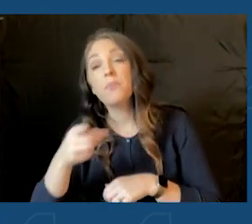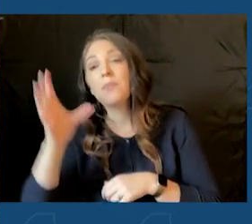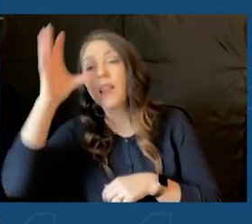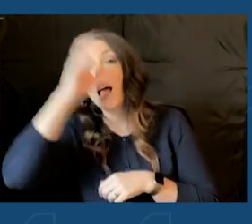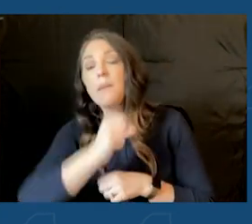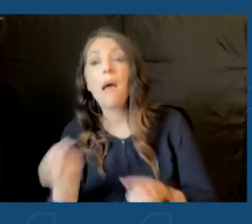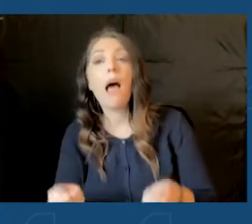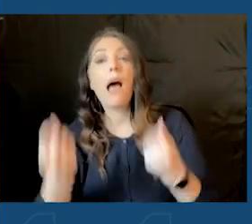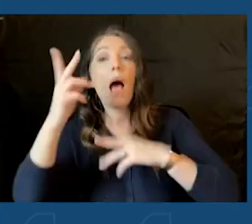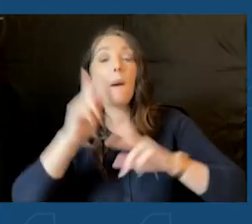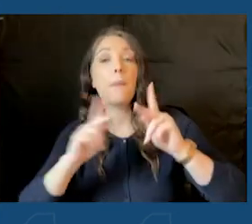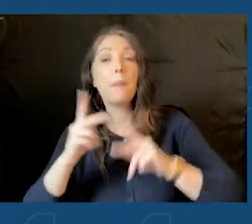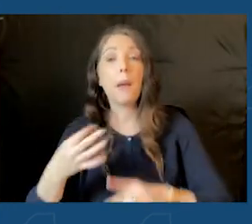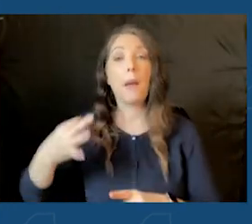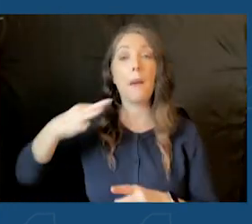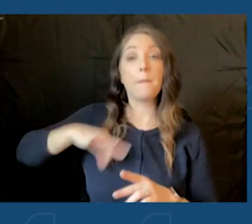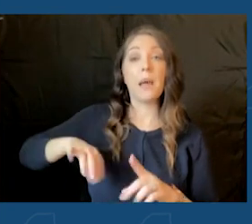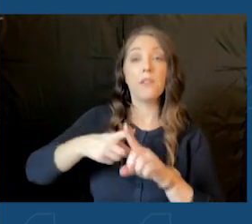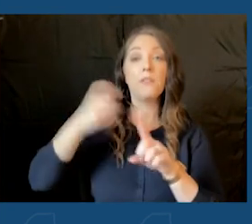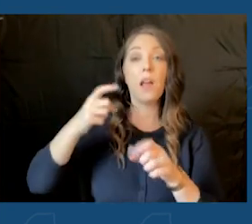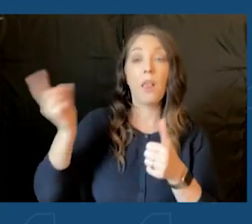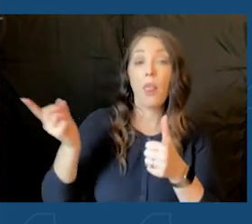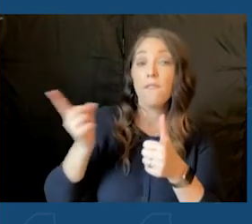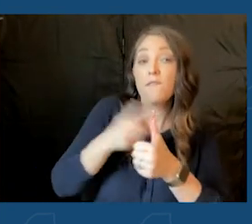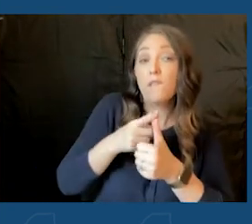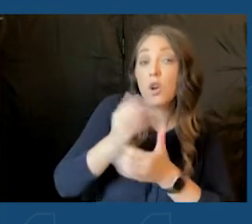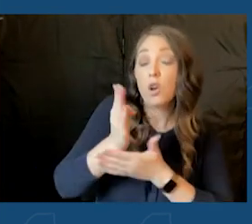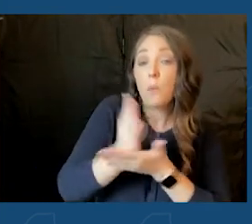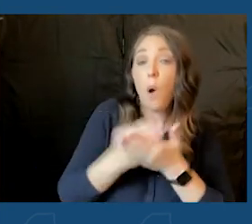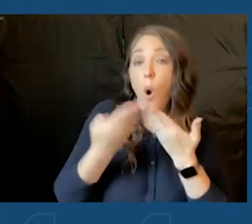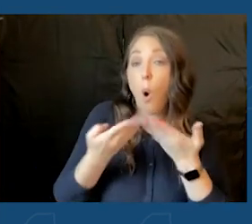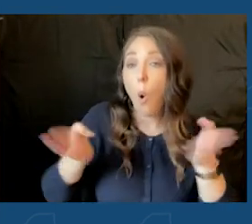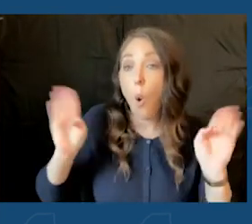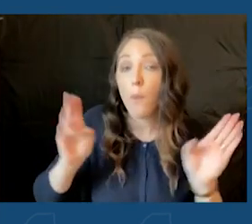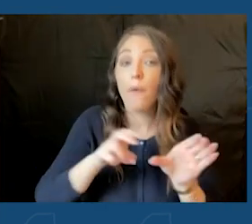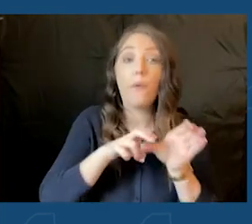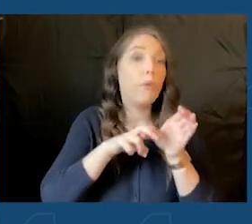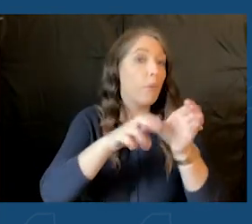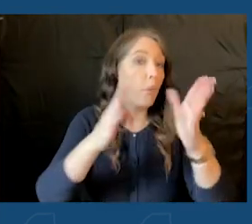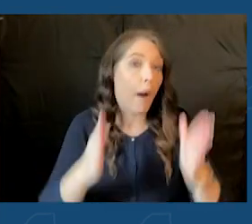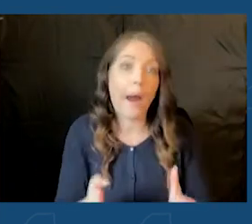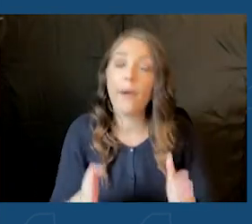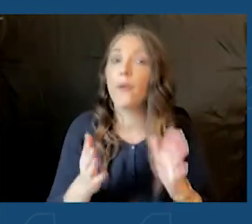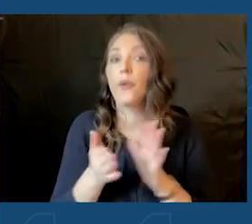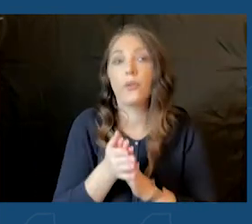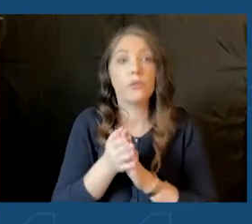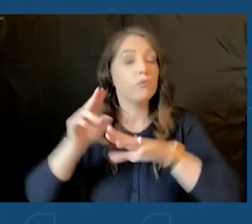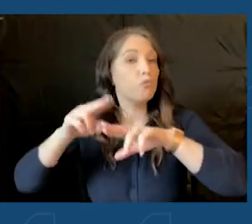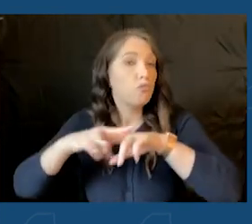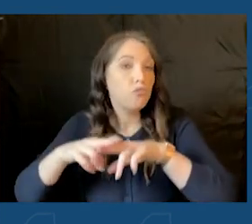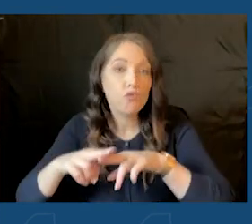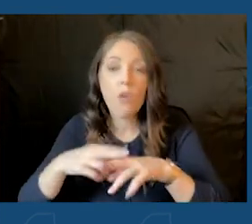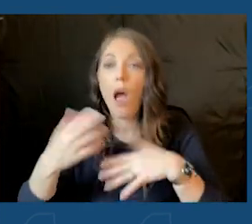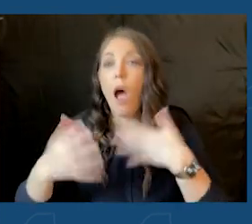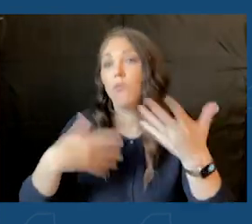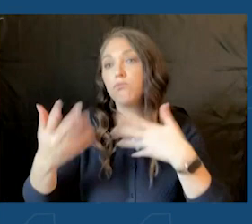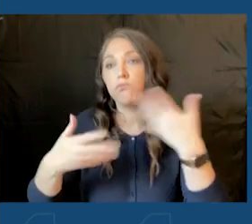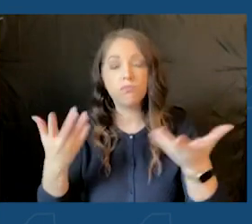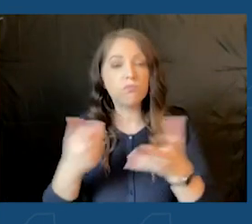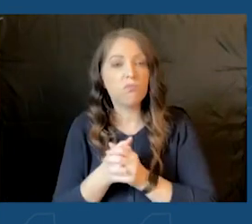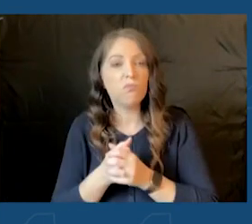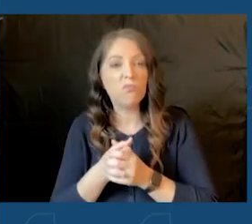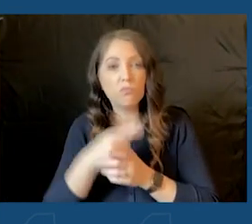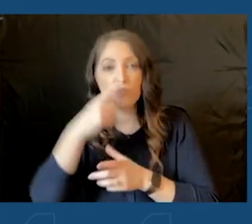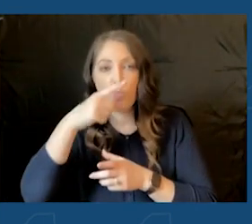people will benefit from this first stretch being opened, whether it's riders, whether it's, trains coming that wouldn't have? Can you give us some kind